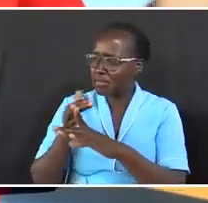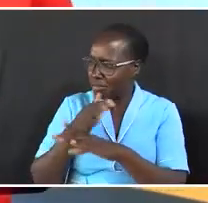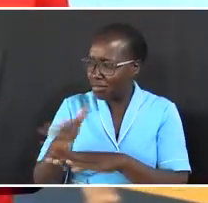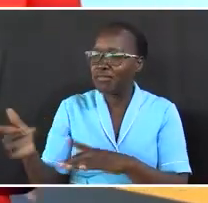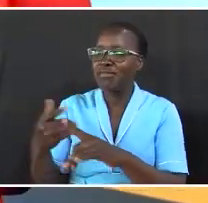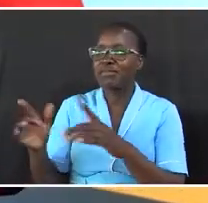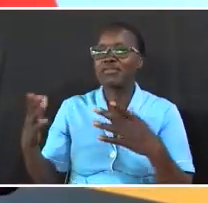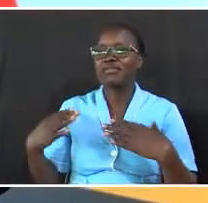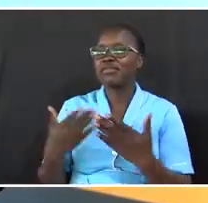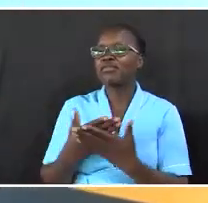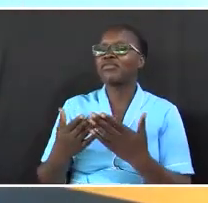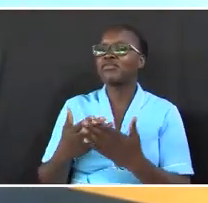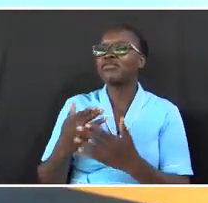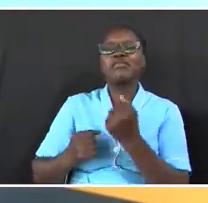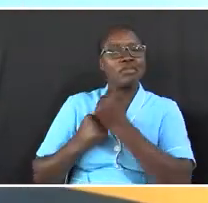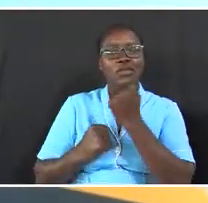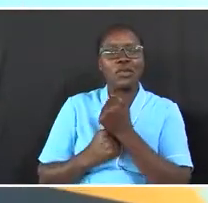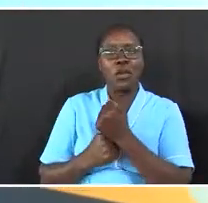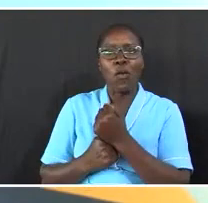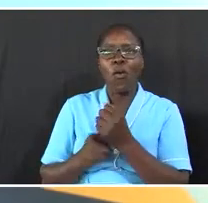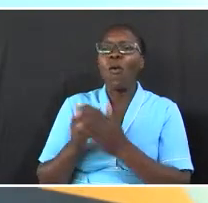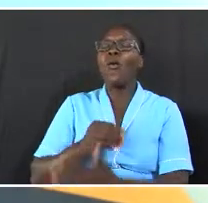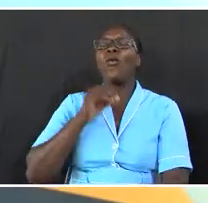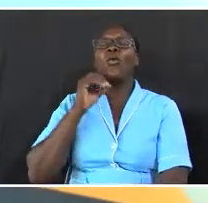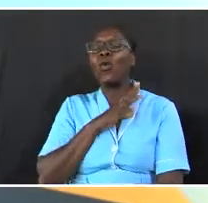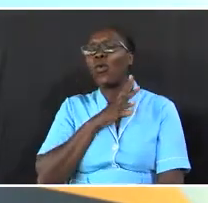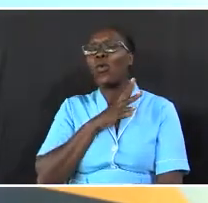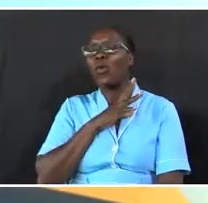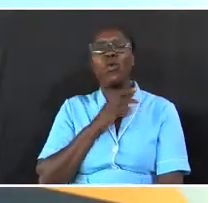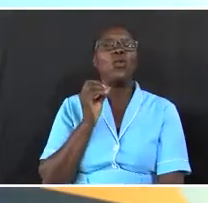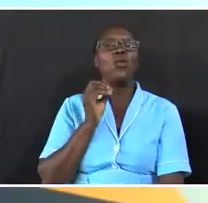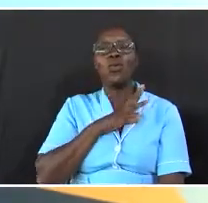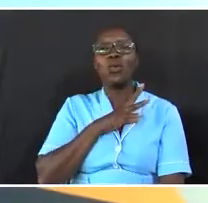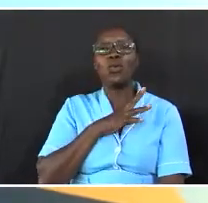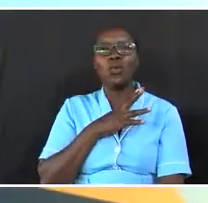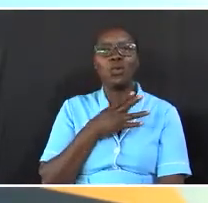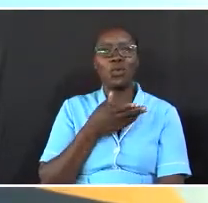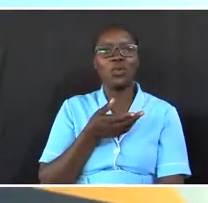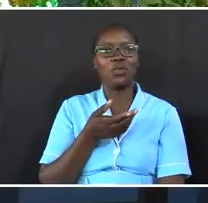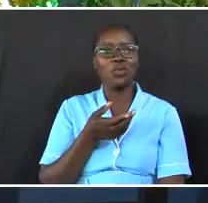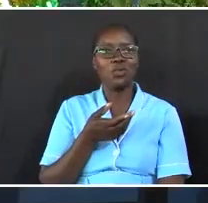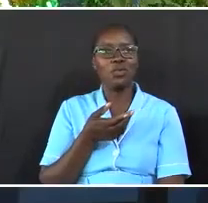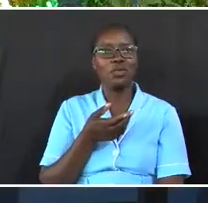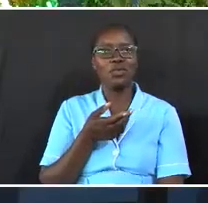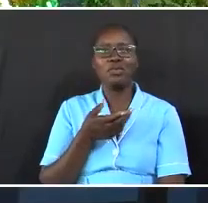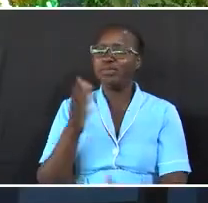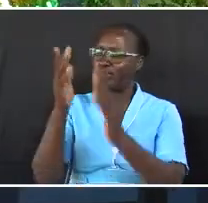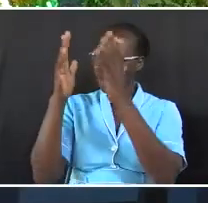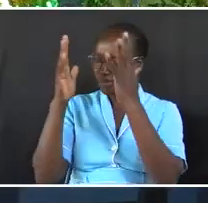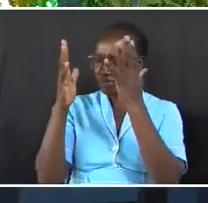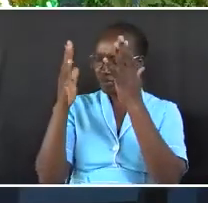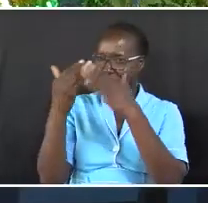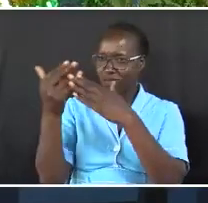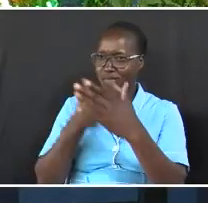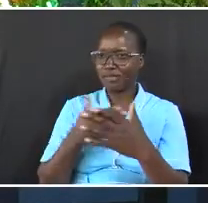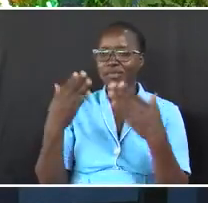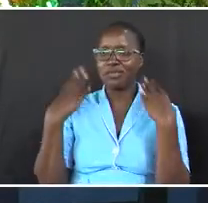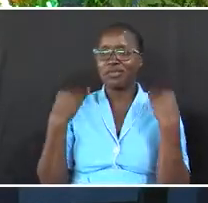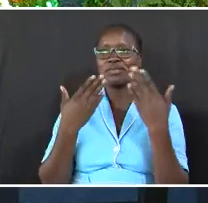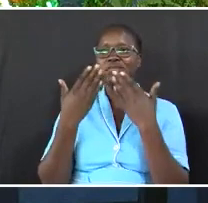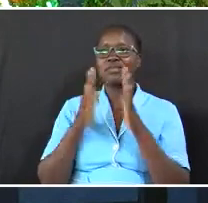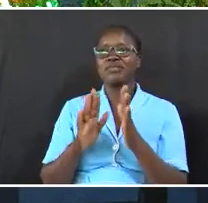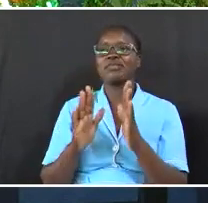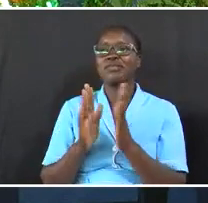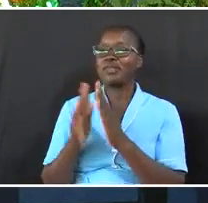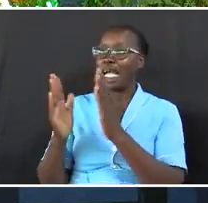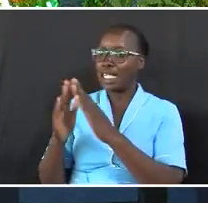the people there, the fans, are very noisy. I don't know whether it's true. They are celebrating even before the game is over, you